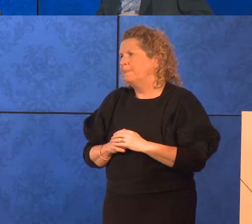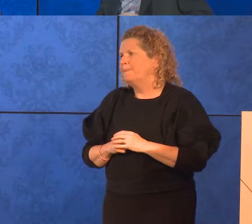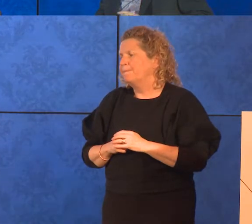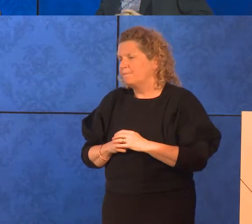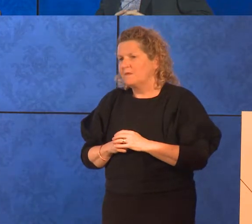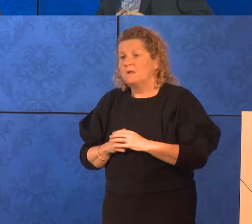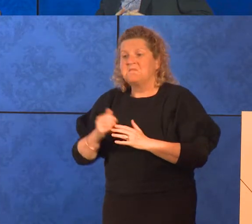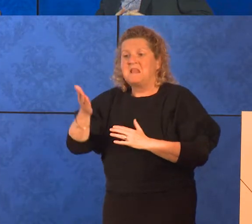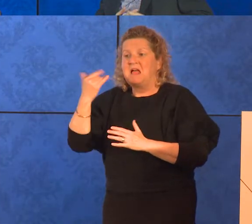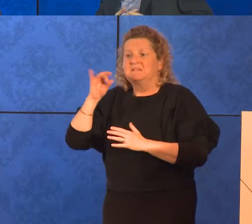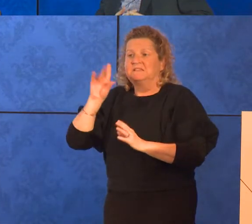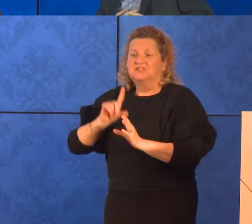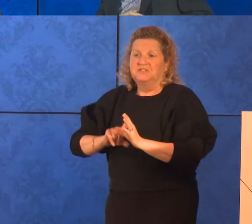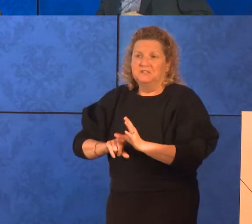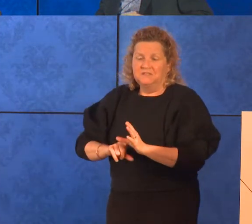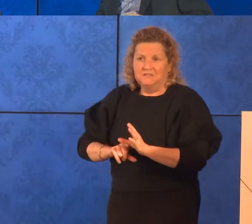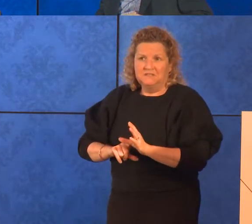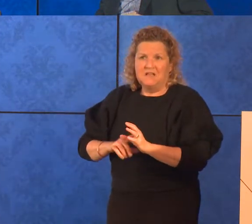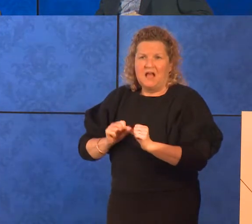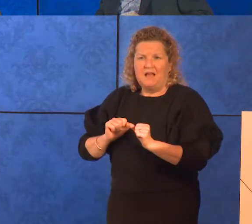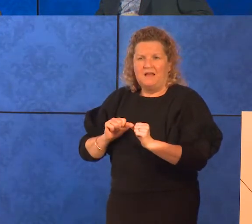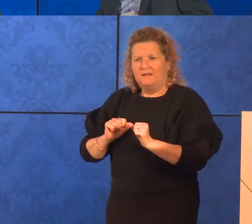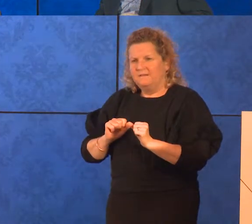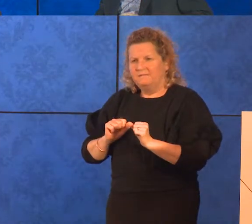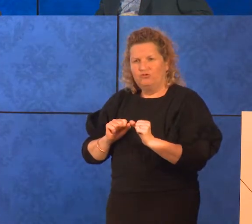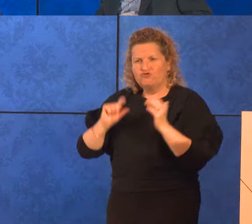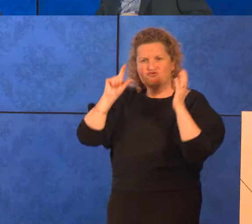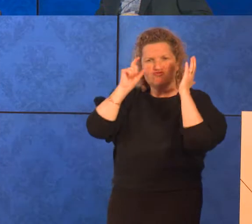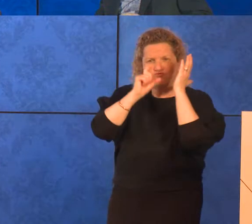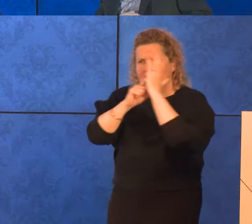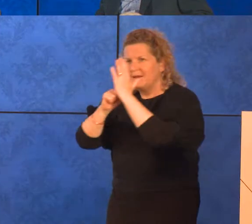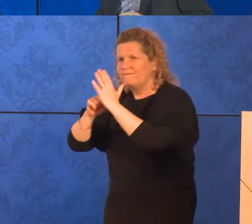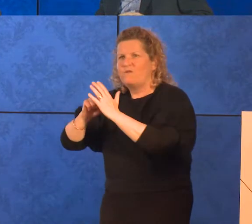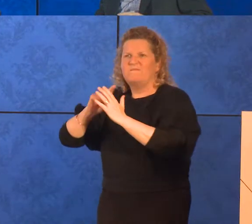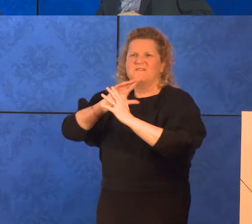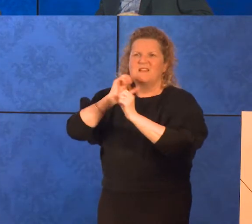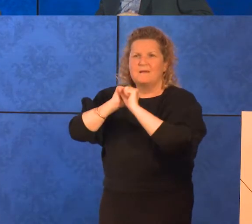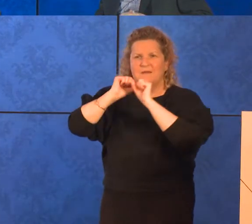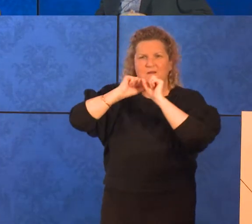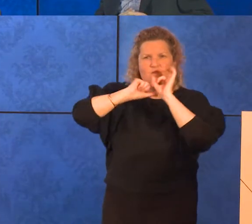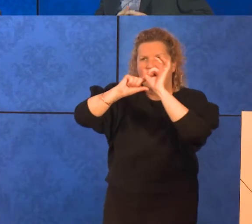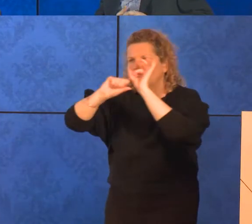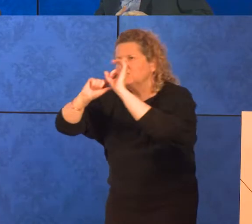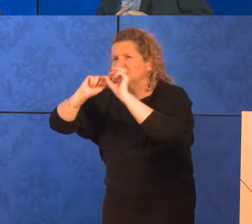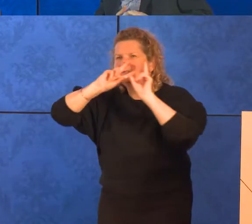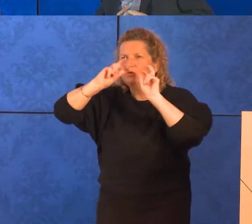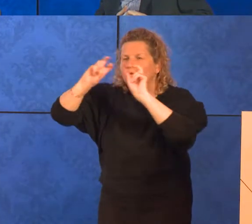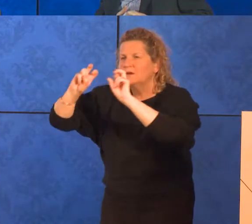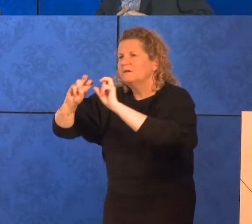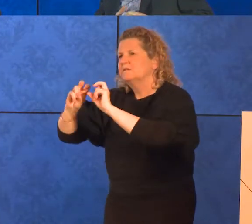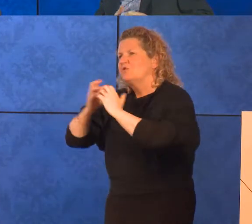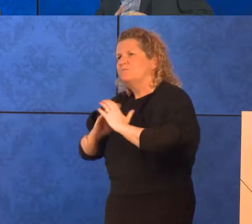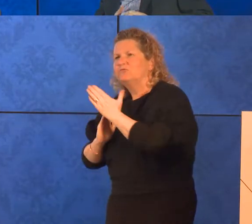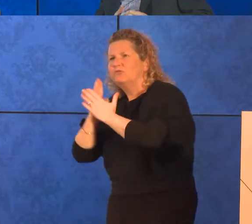the last 10 years, looked at a lot of recommendations from parliamentary inquiries and Human Rights Commission